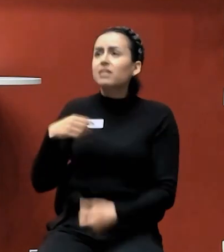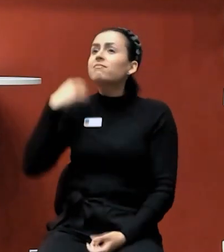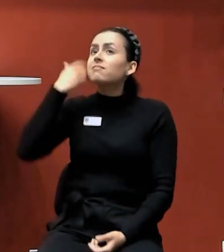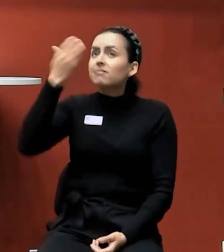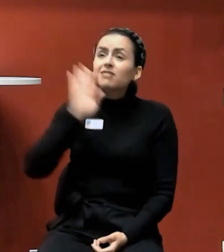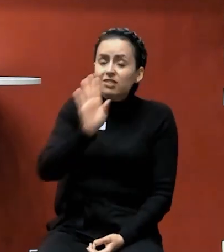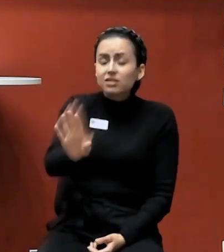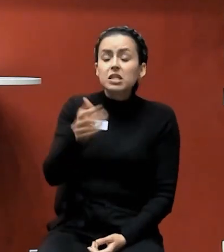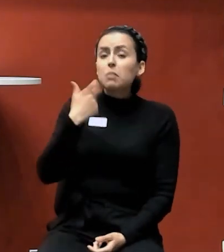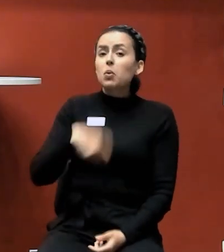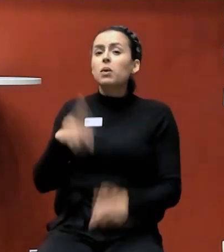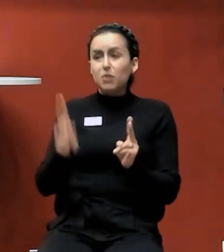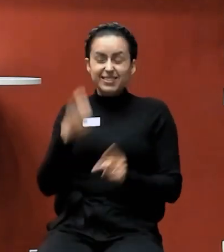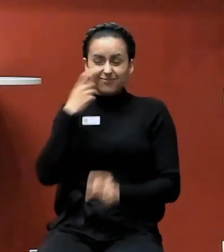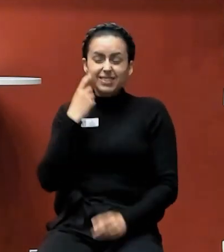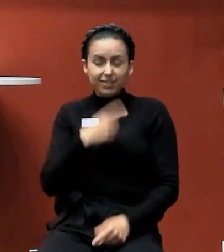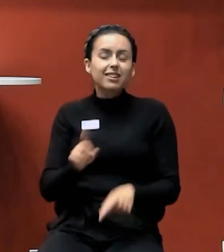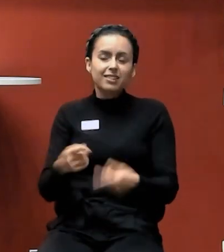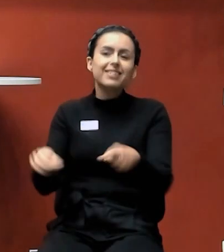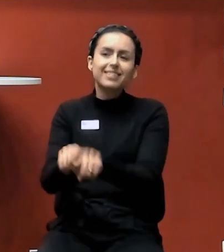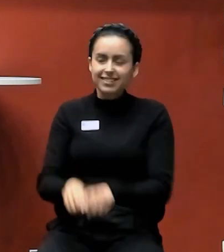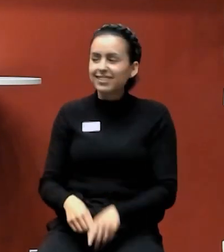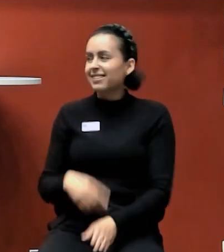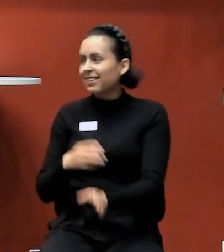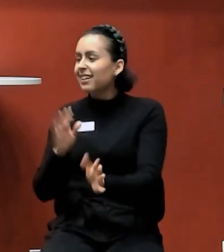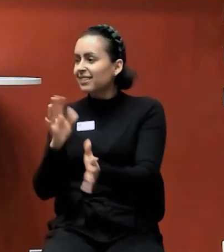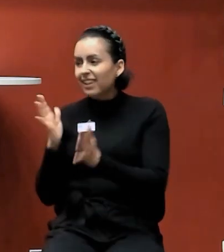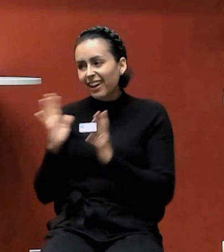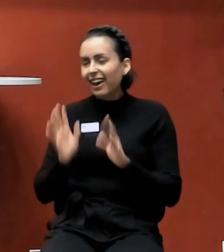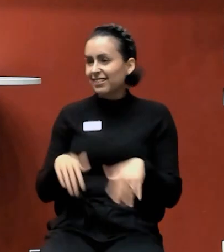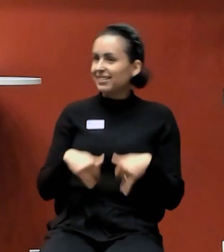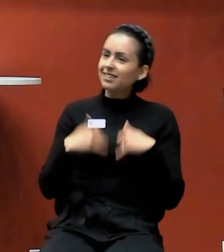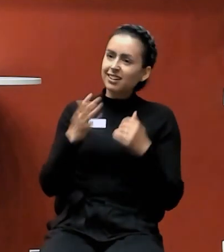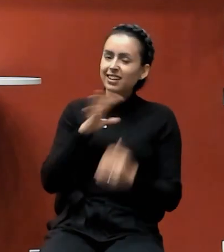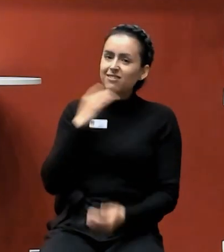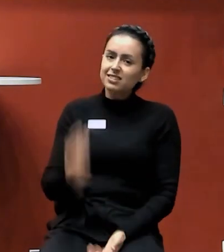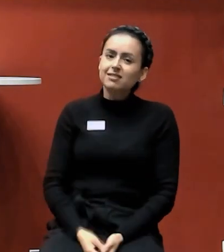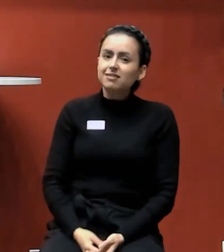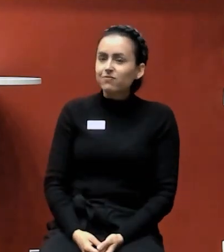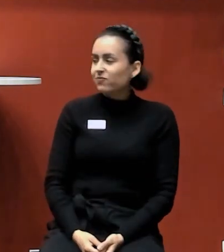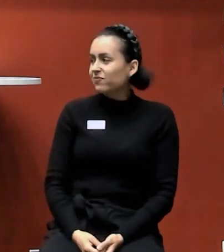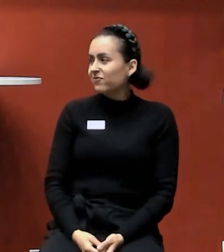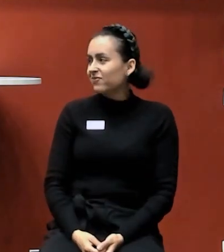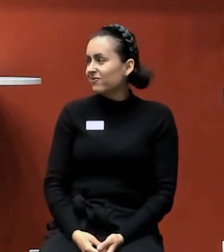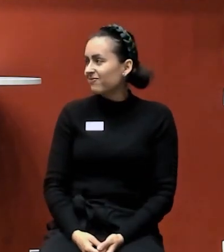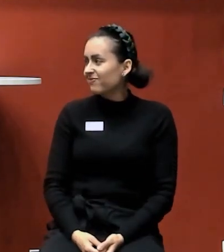would have them, and it happened. Yay. Yay! Thank you. Nice. Okay,